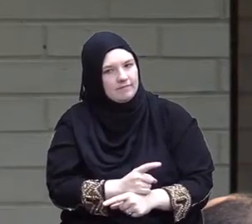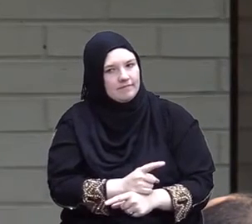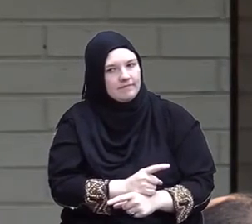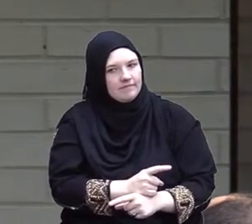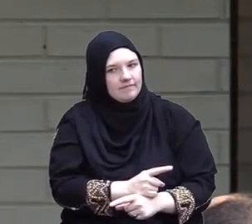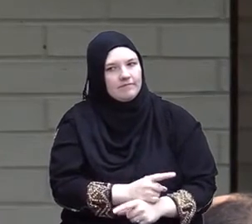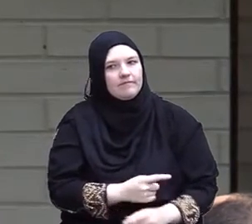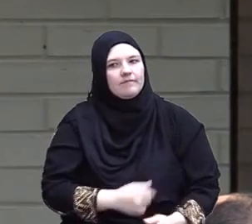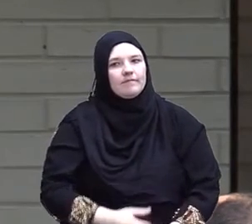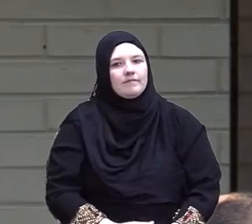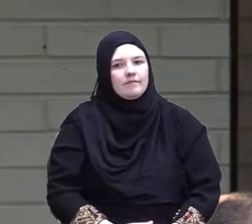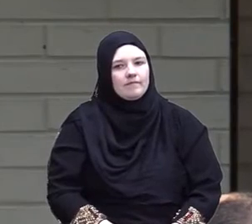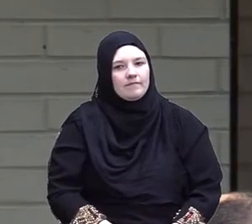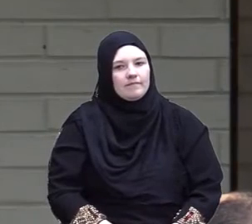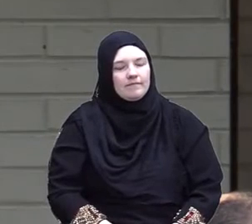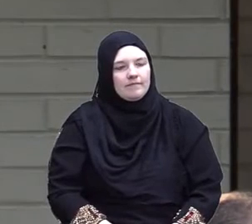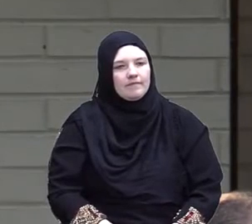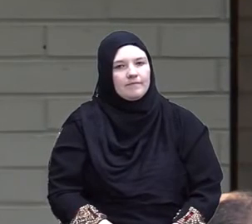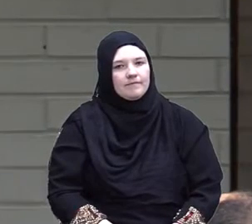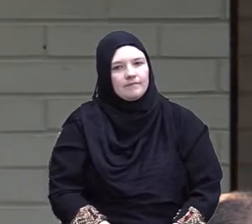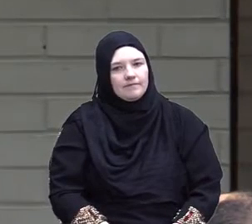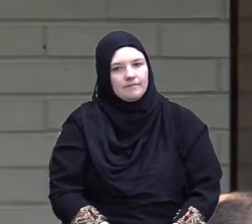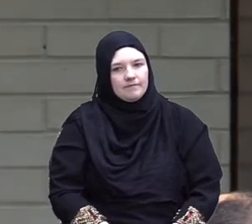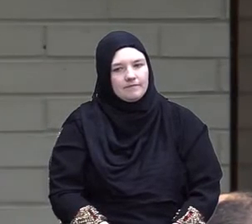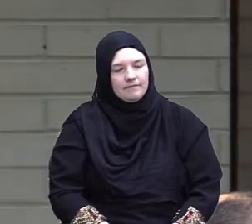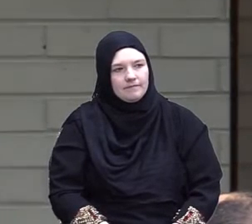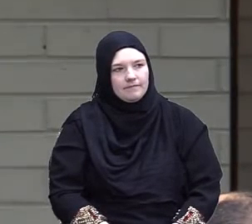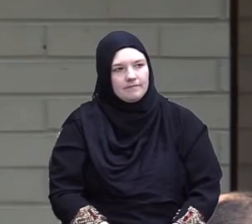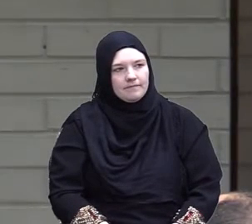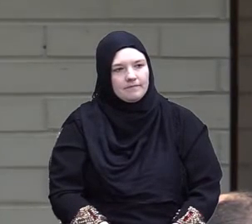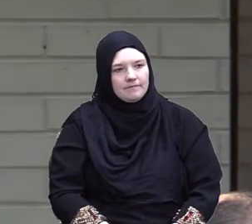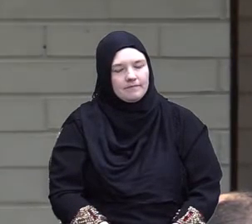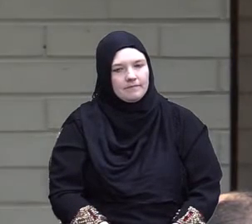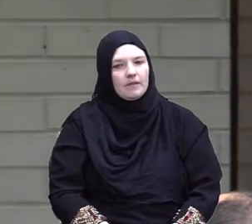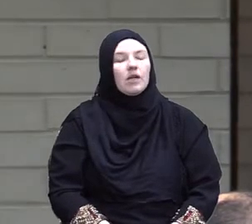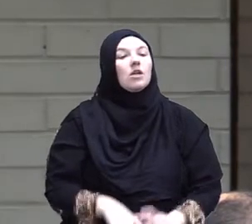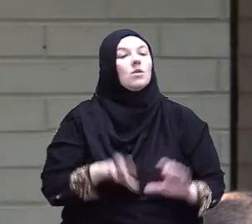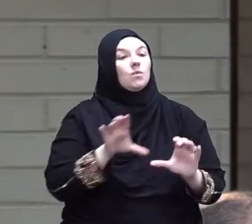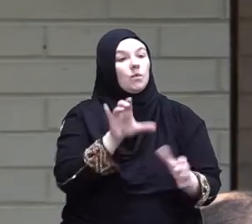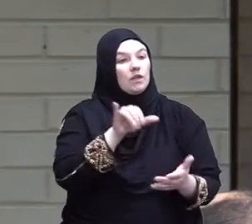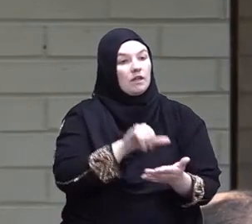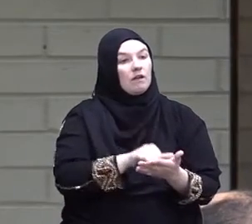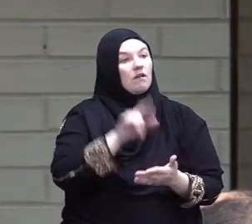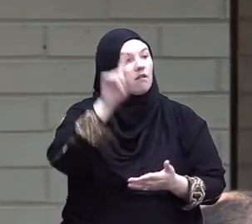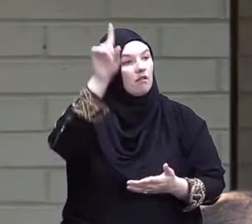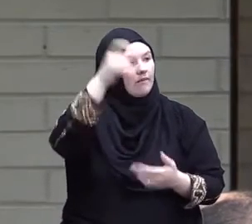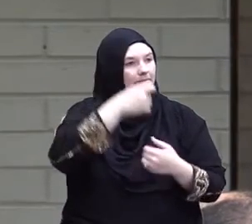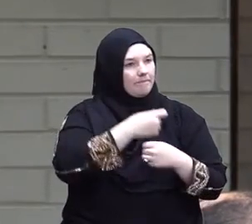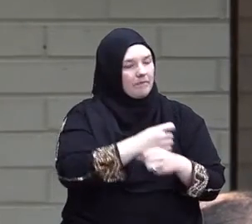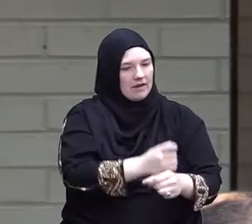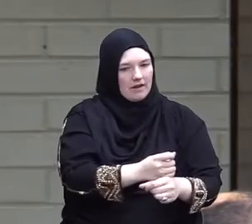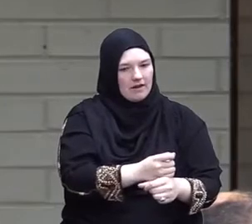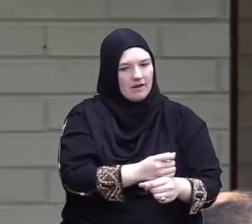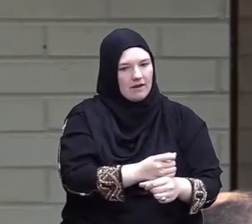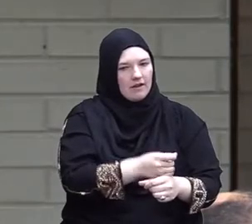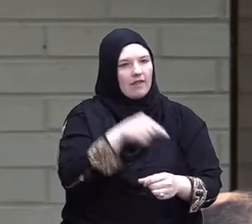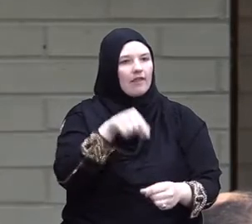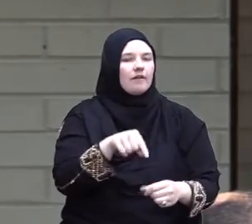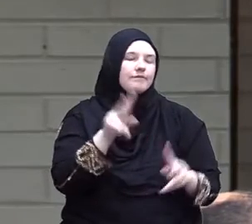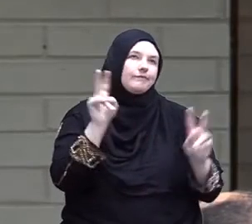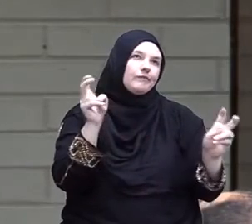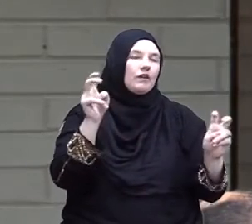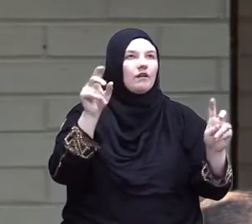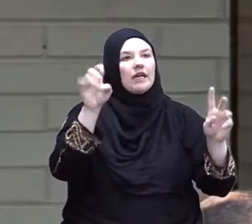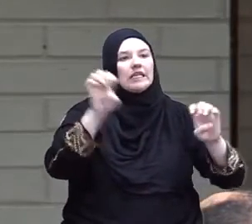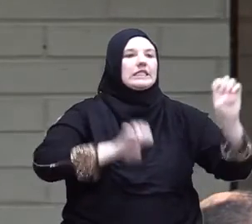appreciate Adam that Allah is creating. And to do this, Allah made this experiment, if